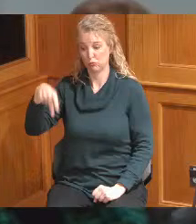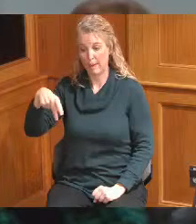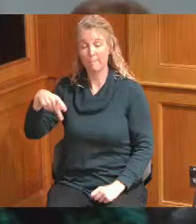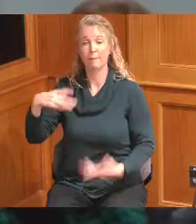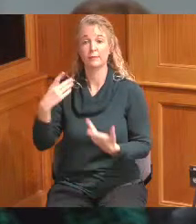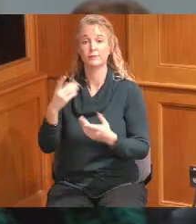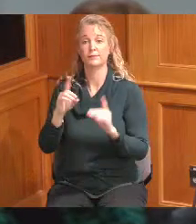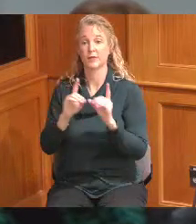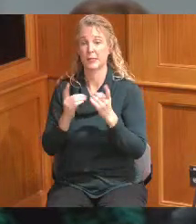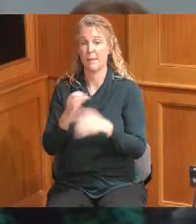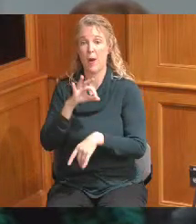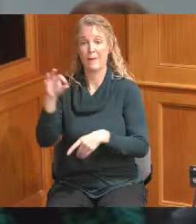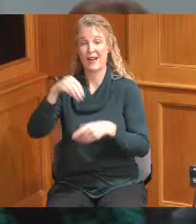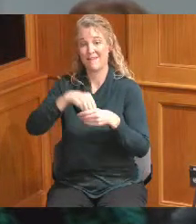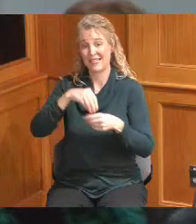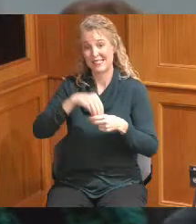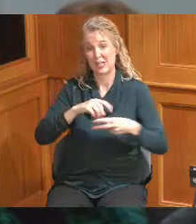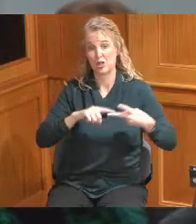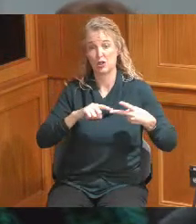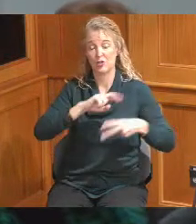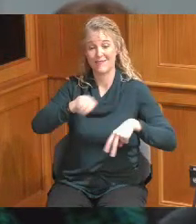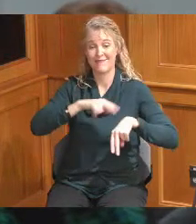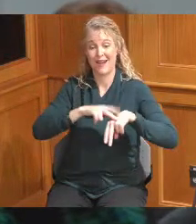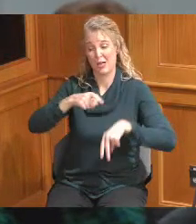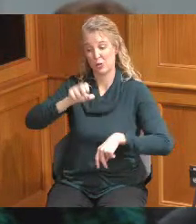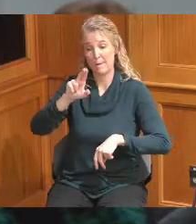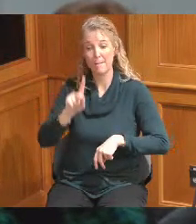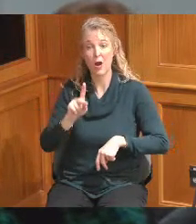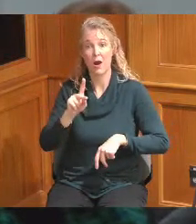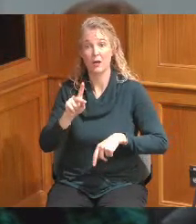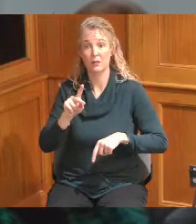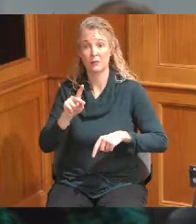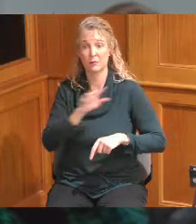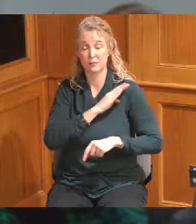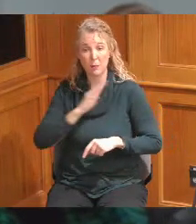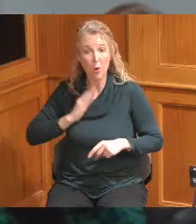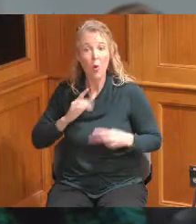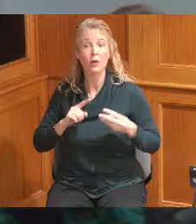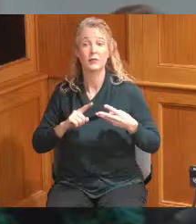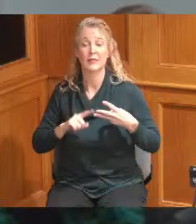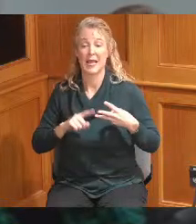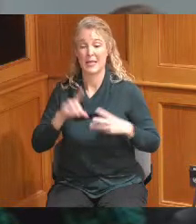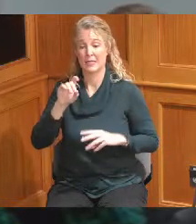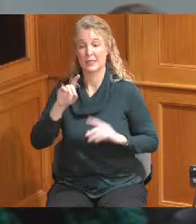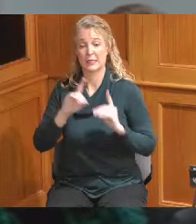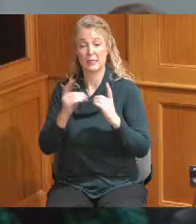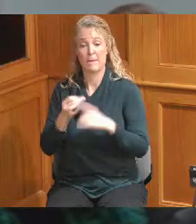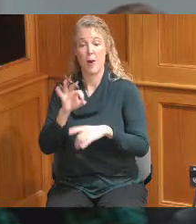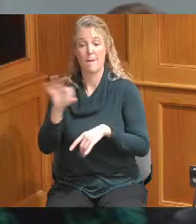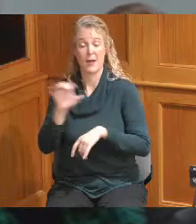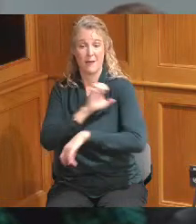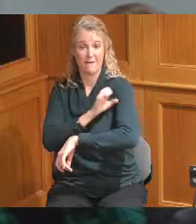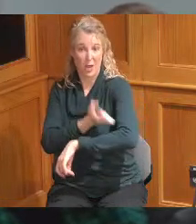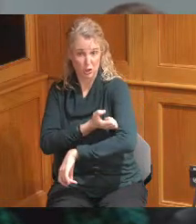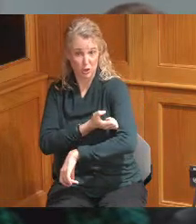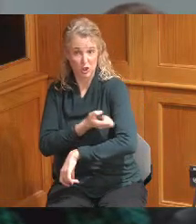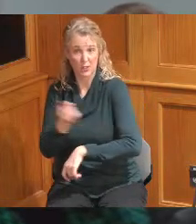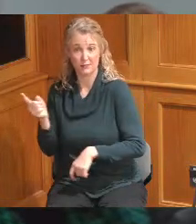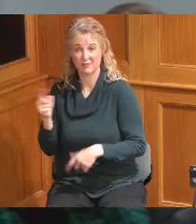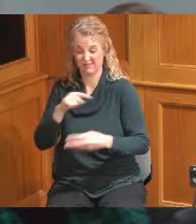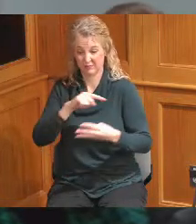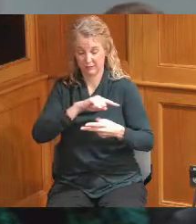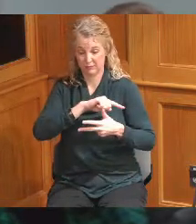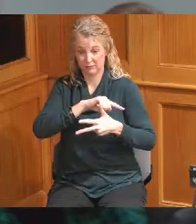Department of Interior, the National Park Foundation, and Department of Energy's National Petroleum Council.